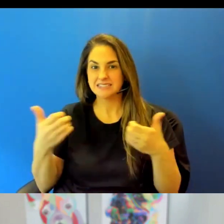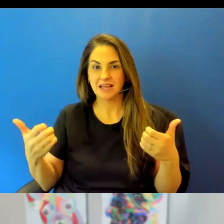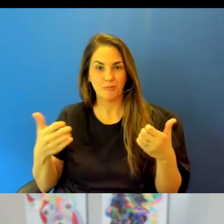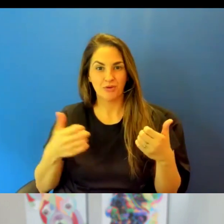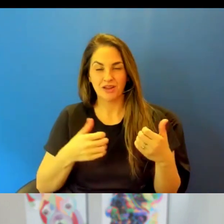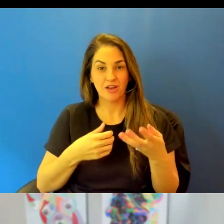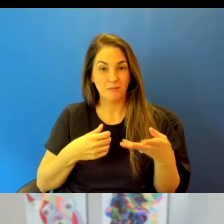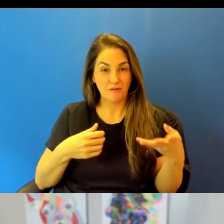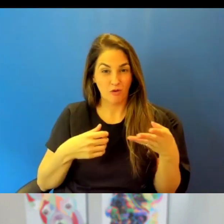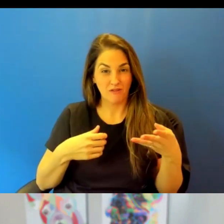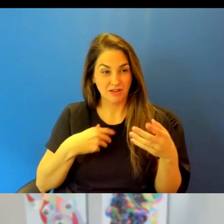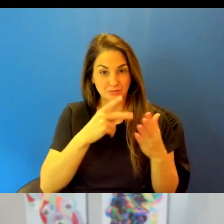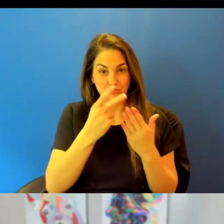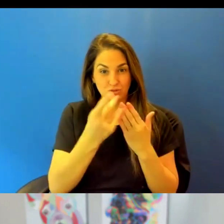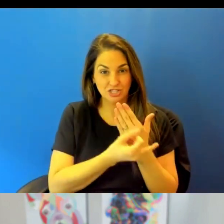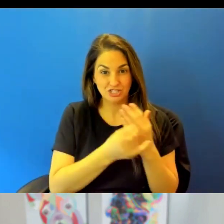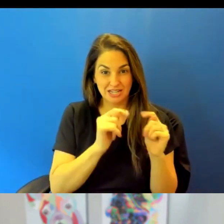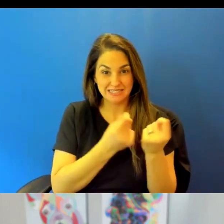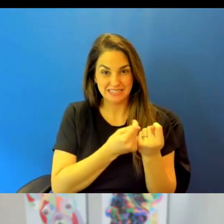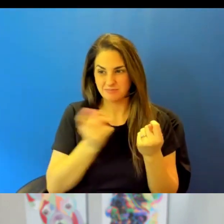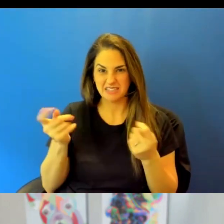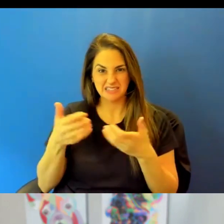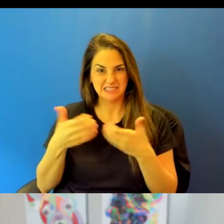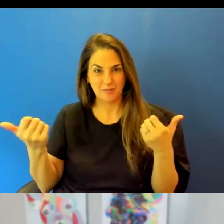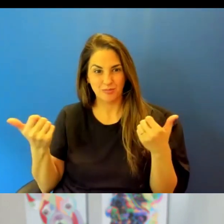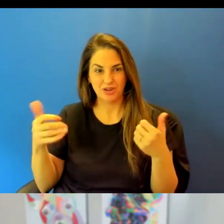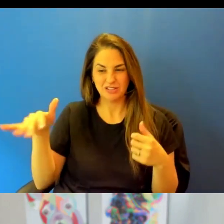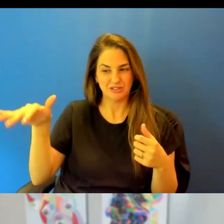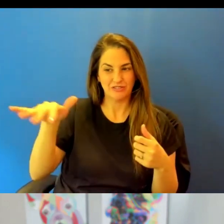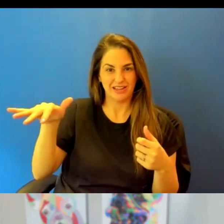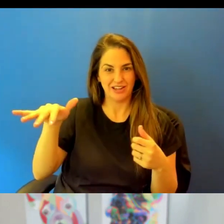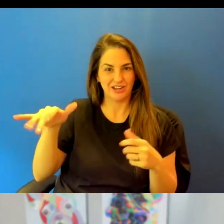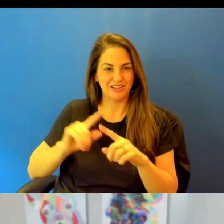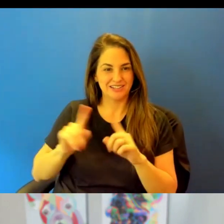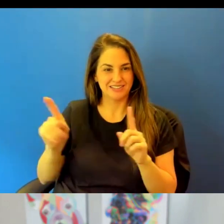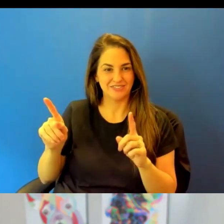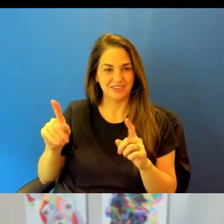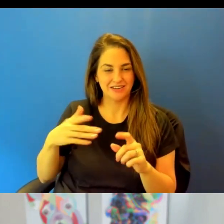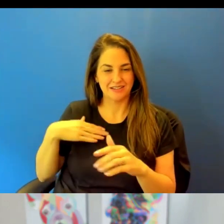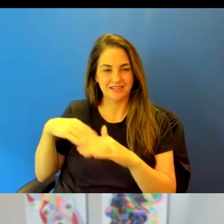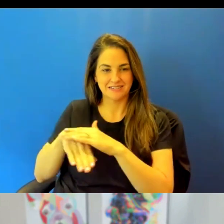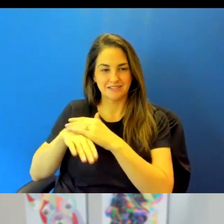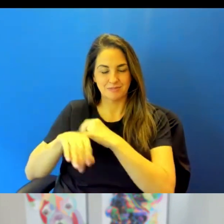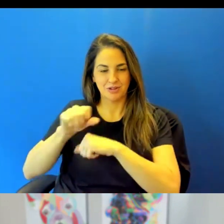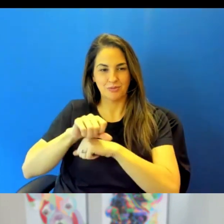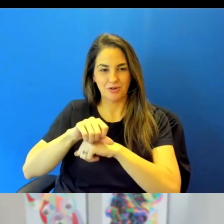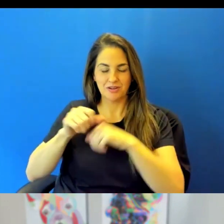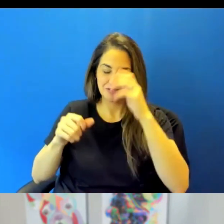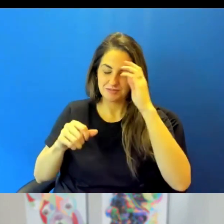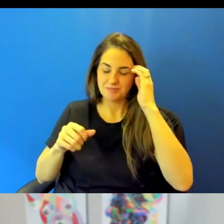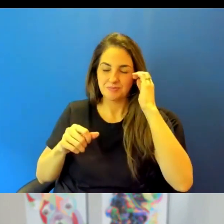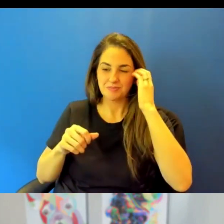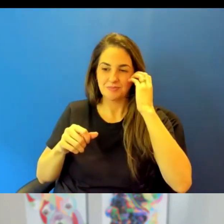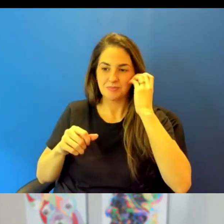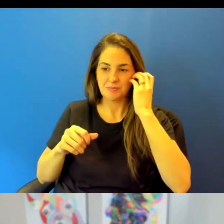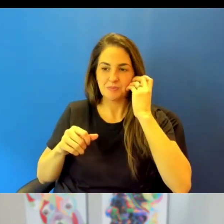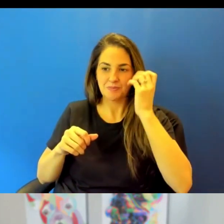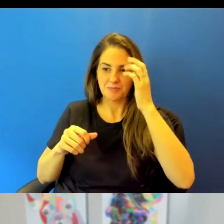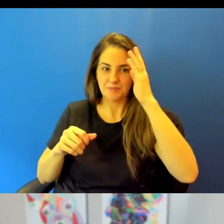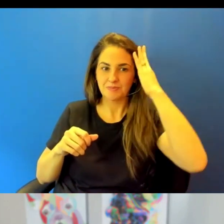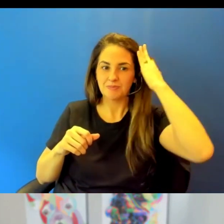to earlier. So it's kind of sitting over here in a different area of my accessibility work for the agency.